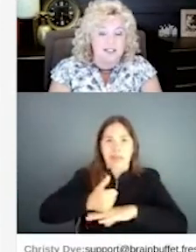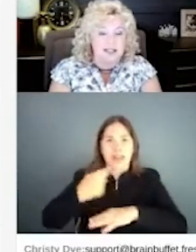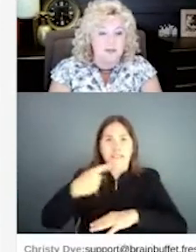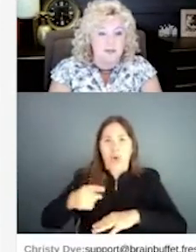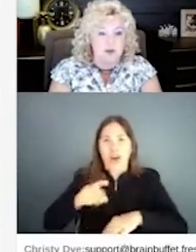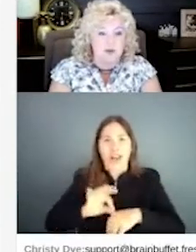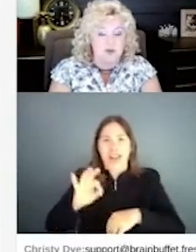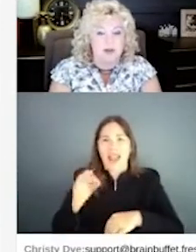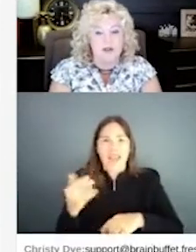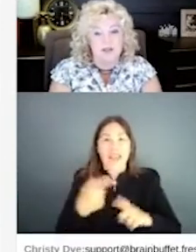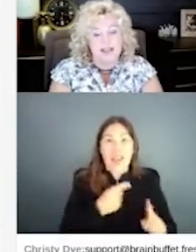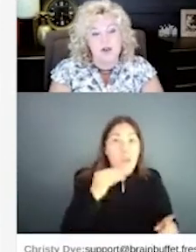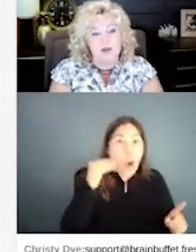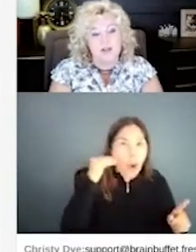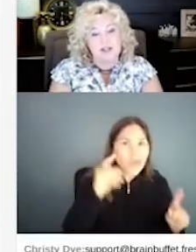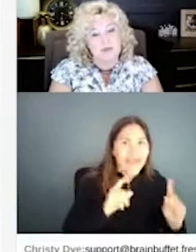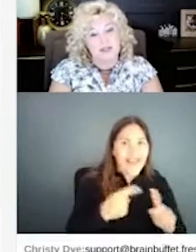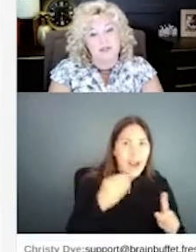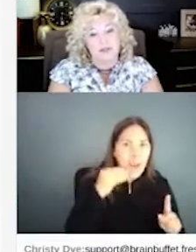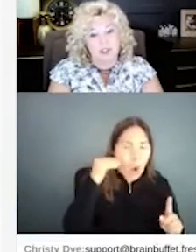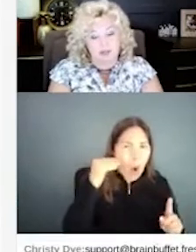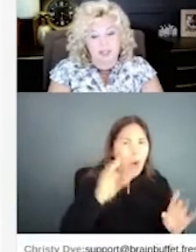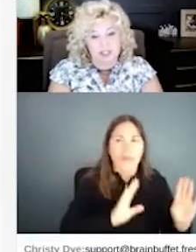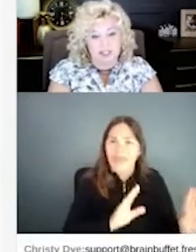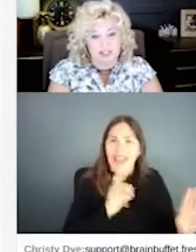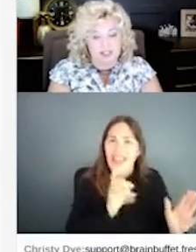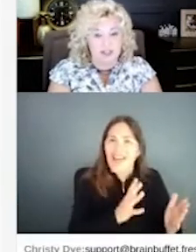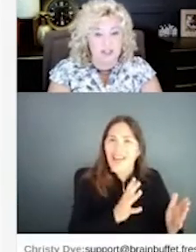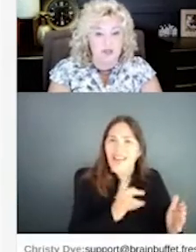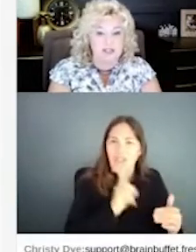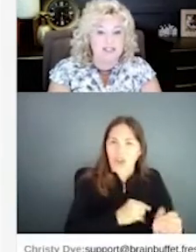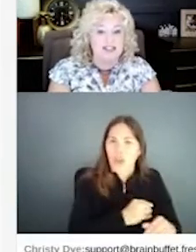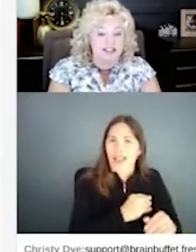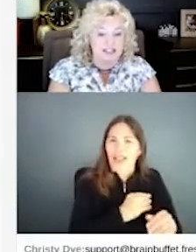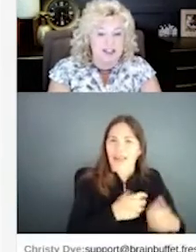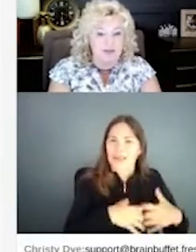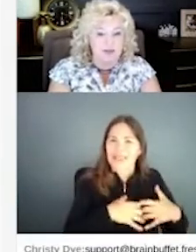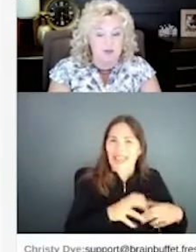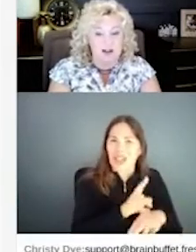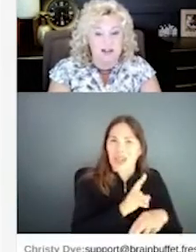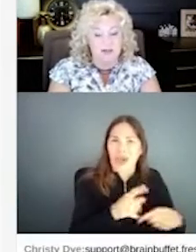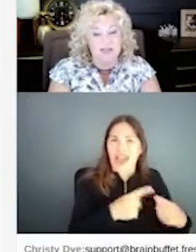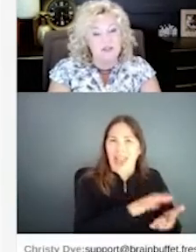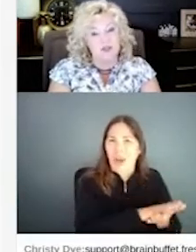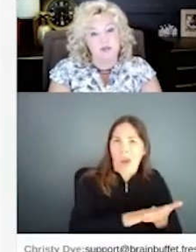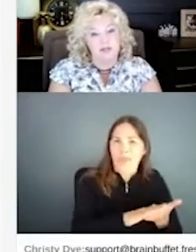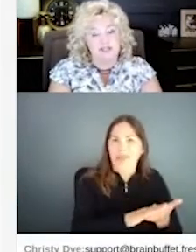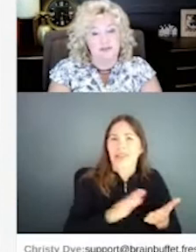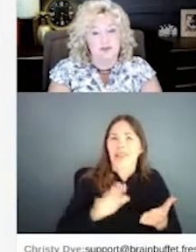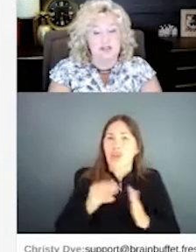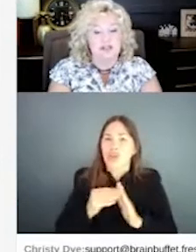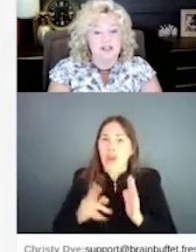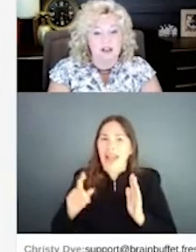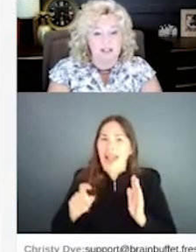exams from home. They're on the hour because they're virtual machines that are used and then have to be wiped. And so your students have to